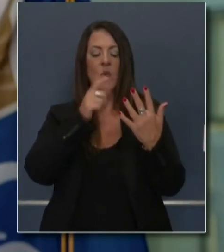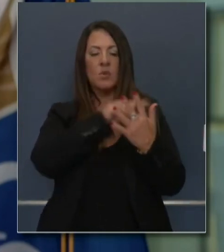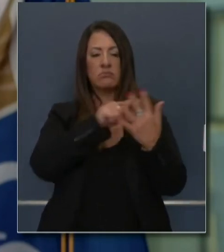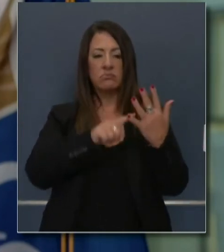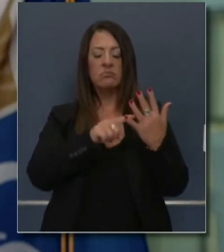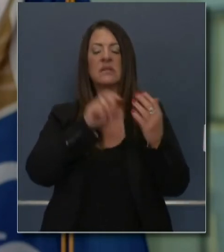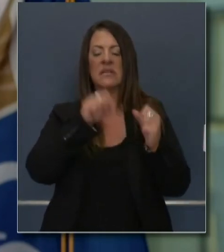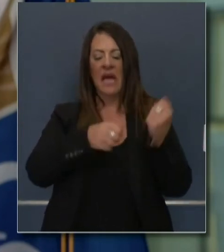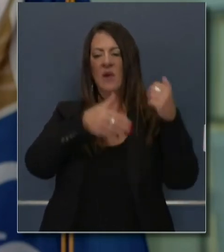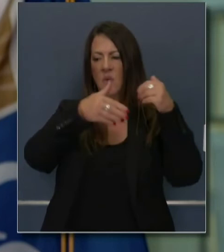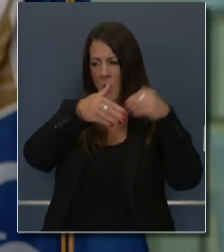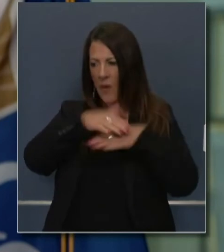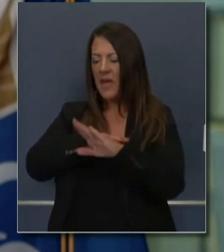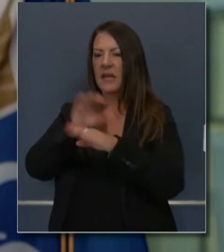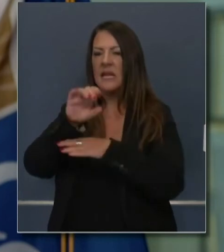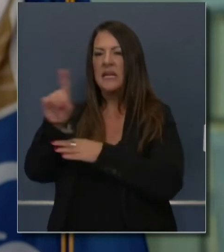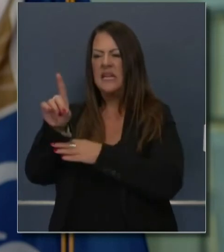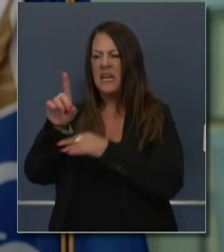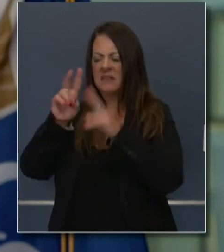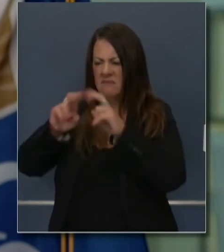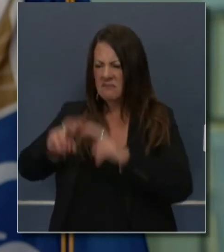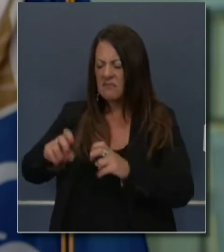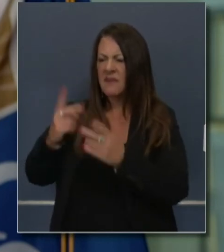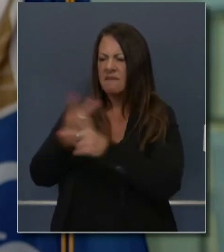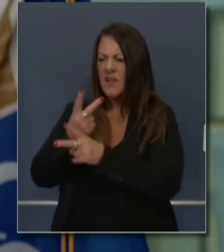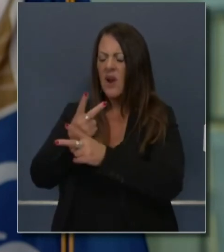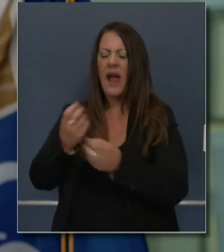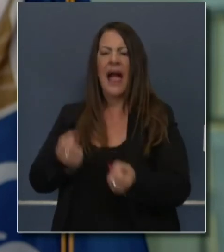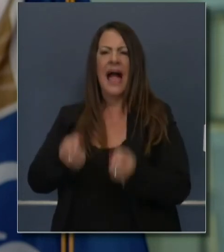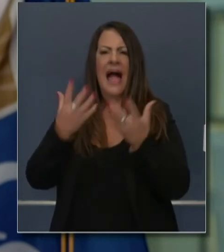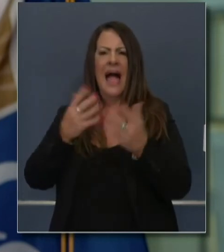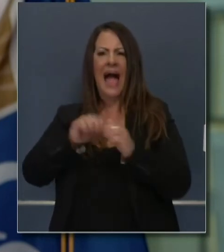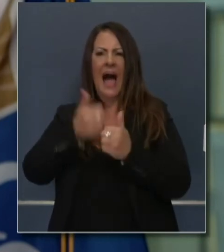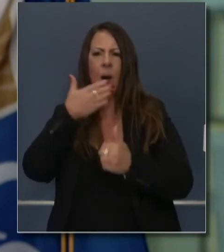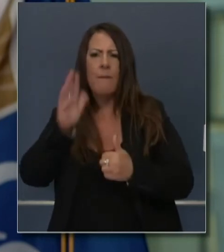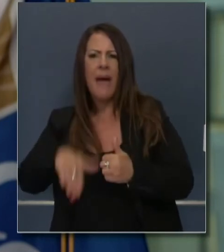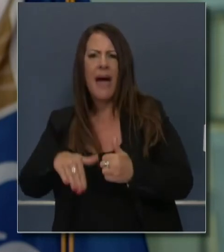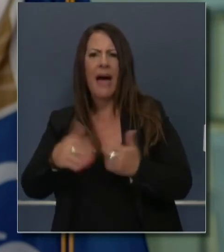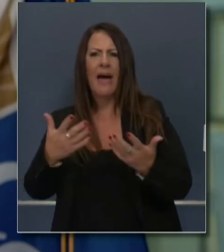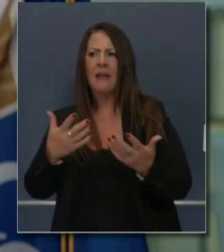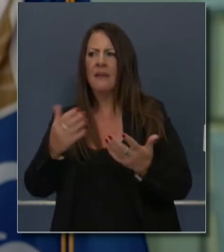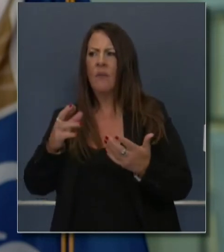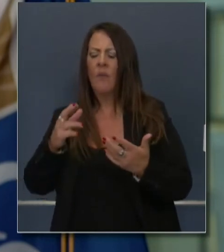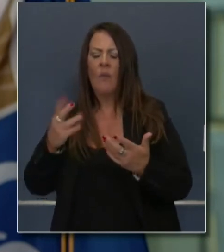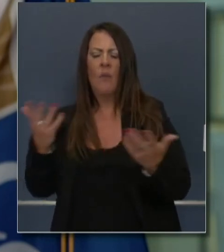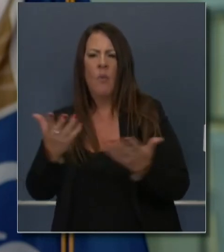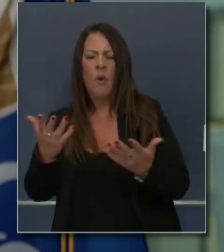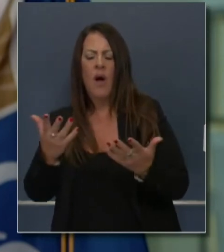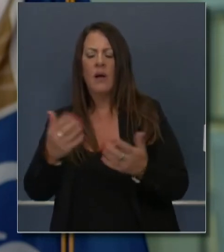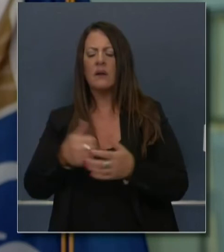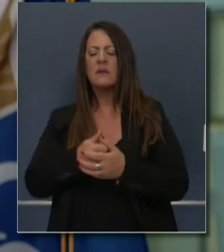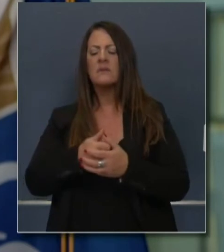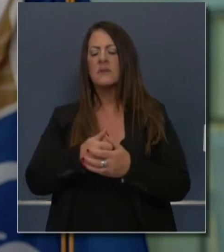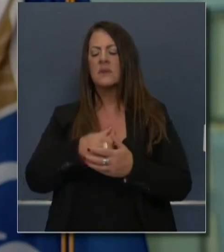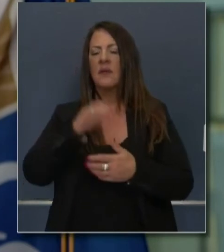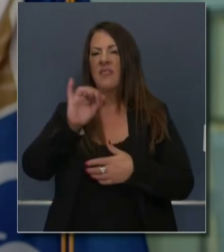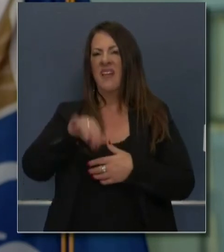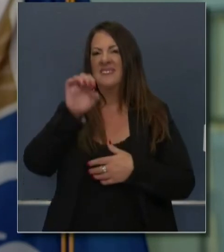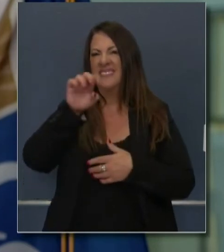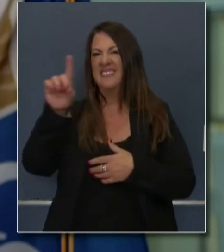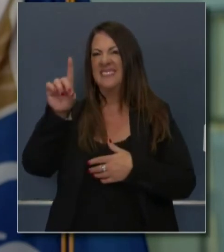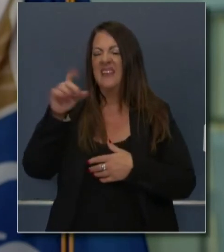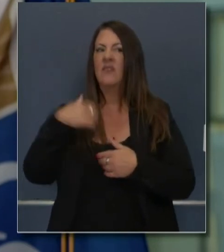under the hood and figure out how widespread this is. Again, you're focused on one part of the EDD challenge. There are